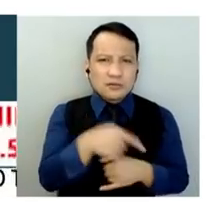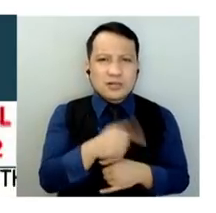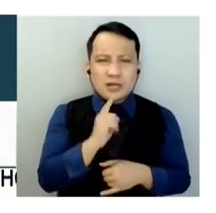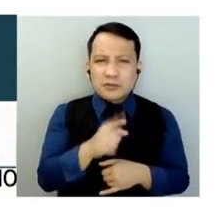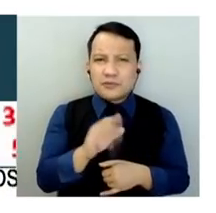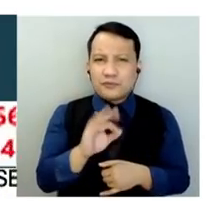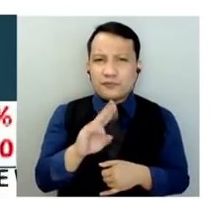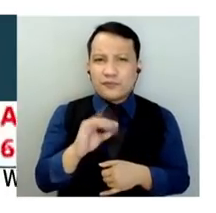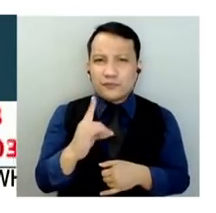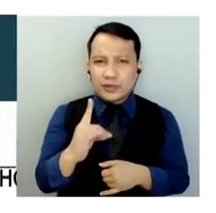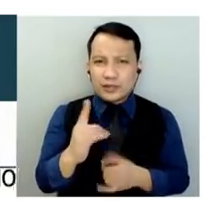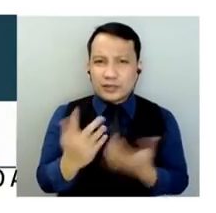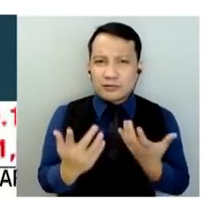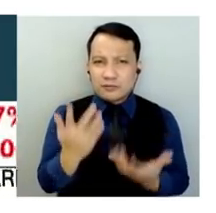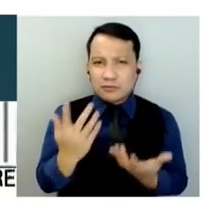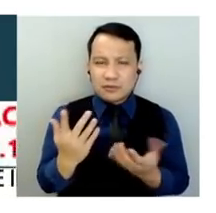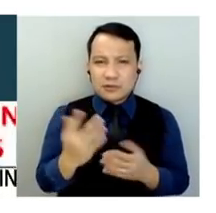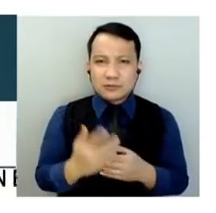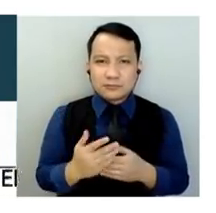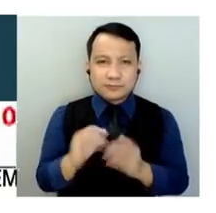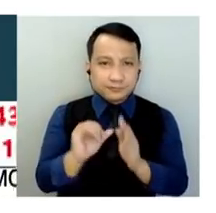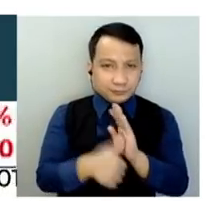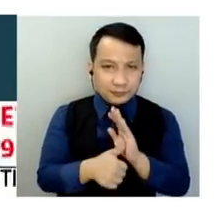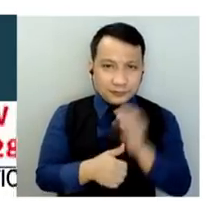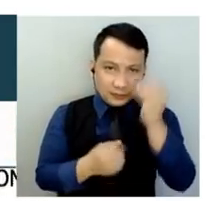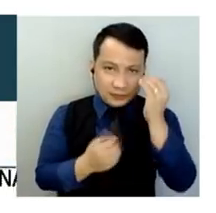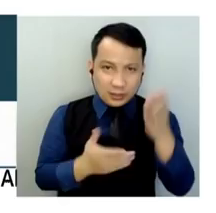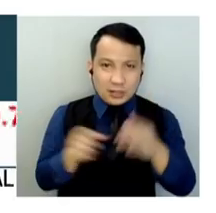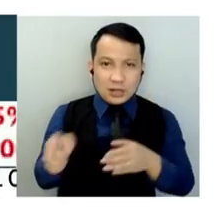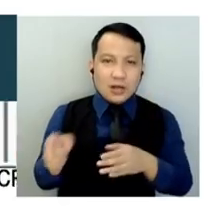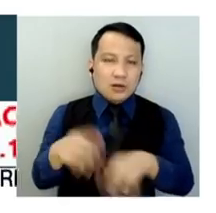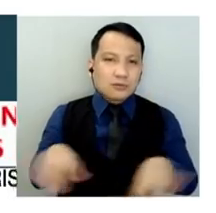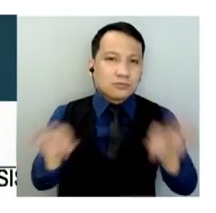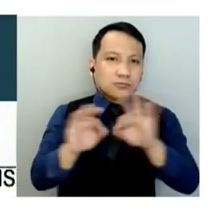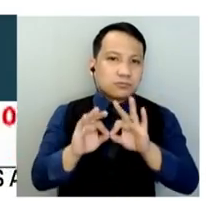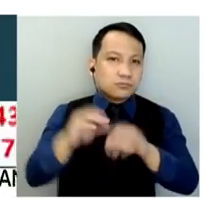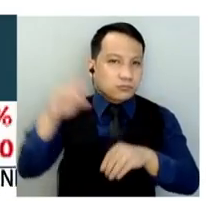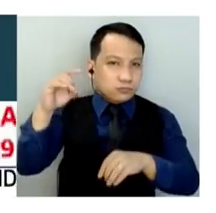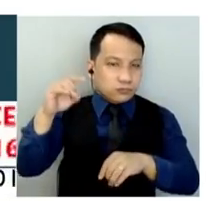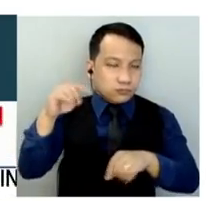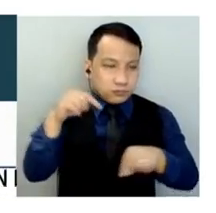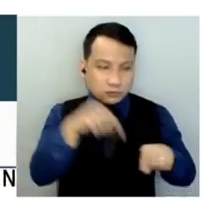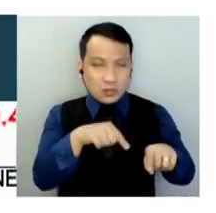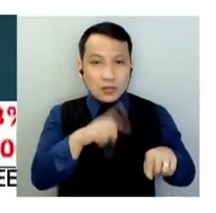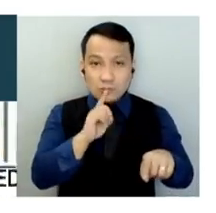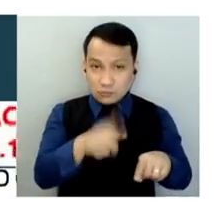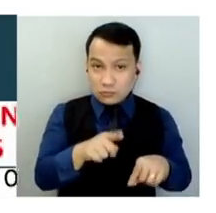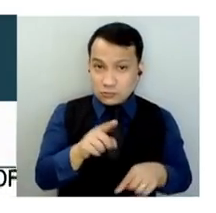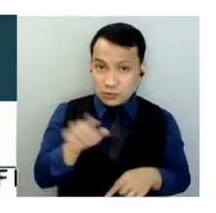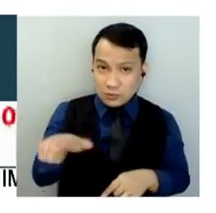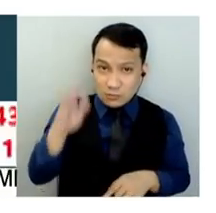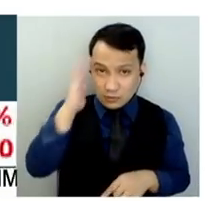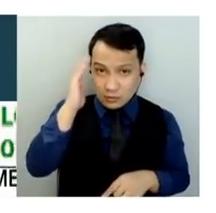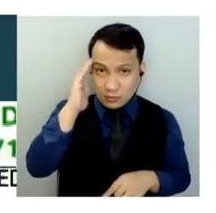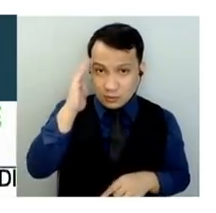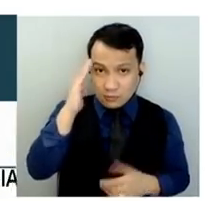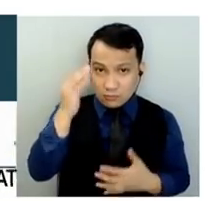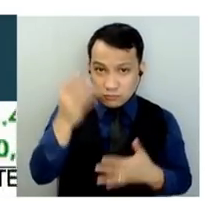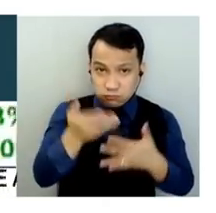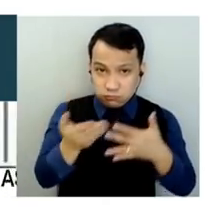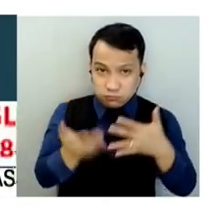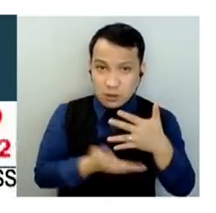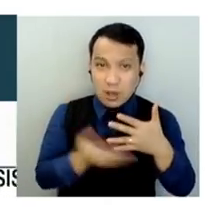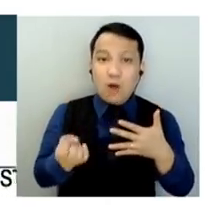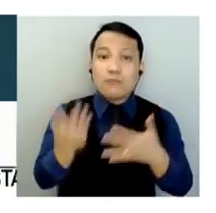to put you on the spotlight here, but do you have a figure as to how